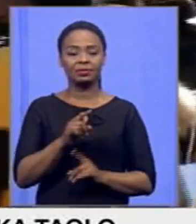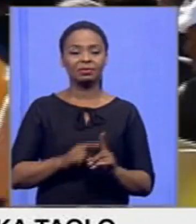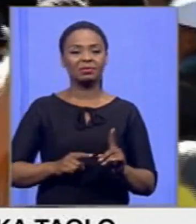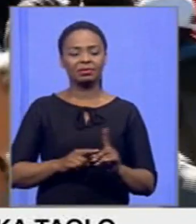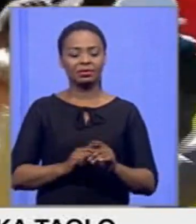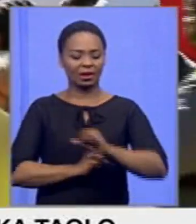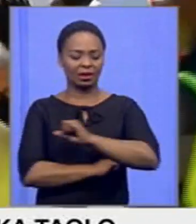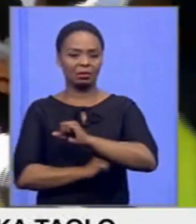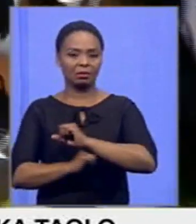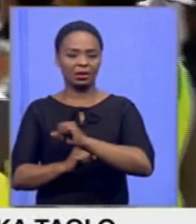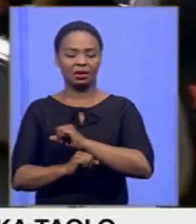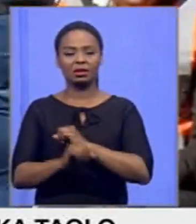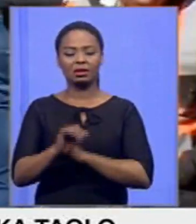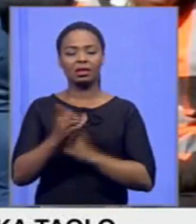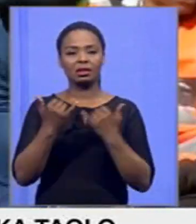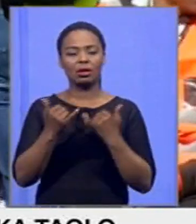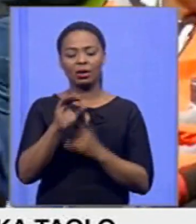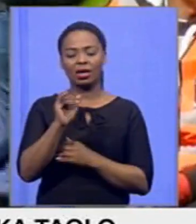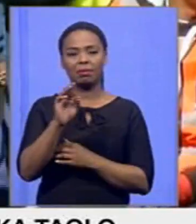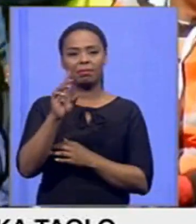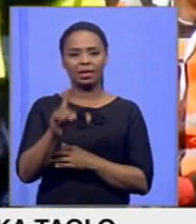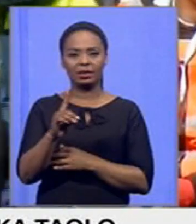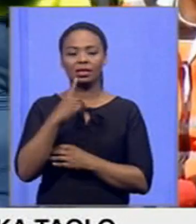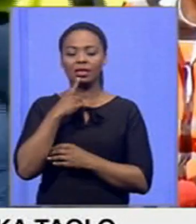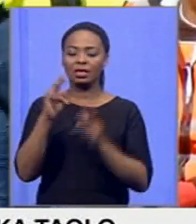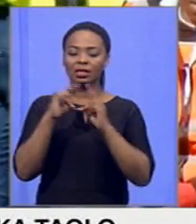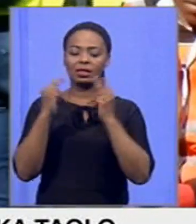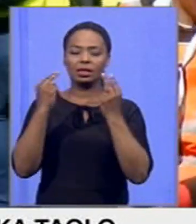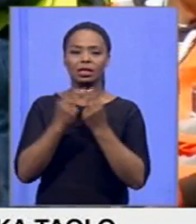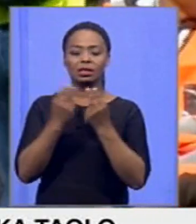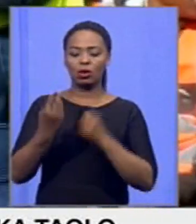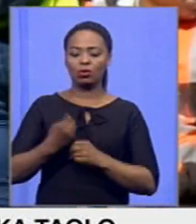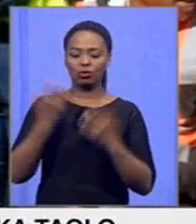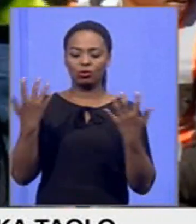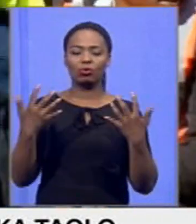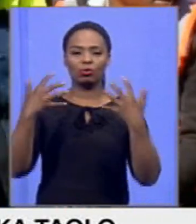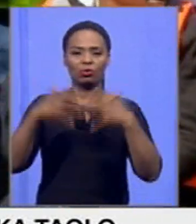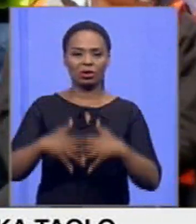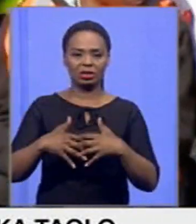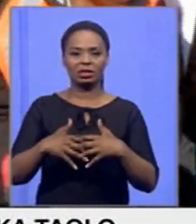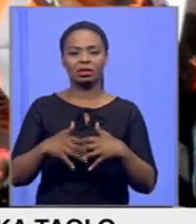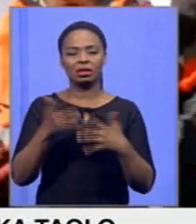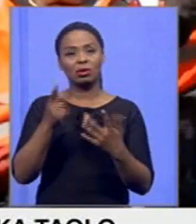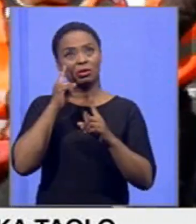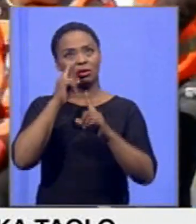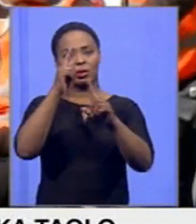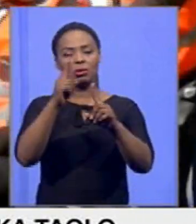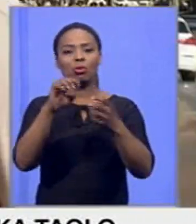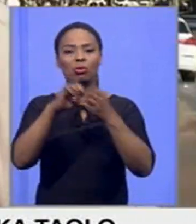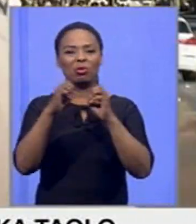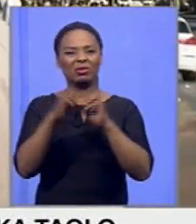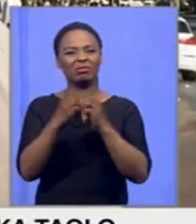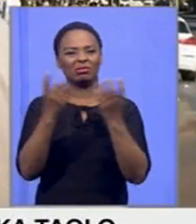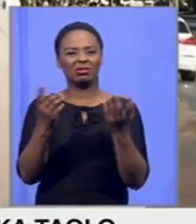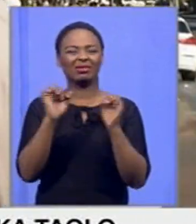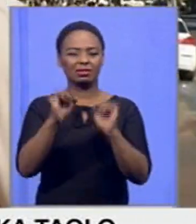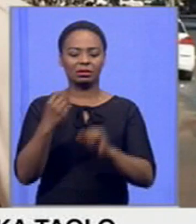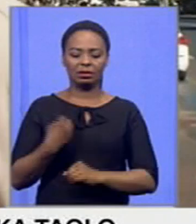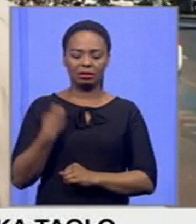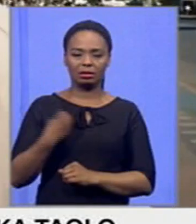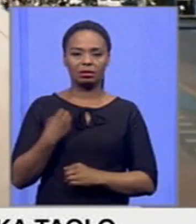ba kokwantse batjha mo go seo se itsegeng jaaka National Youth Coalition go samagana le dikgwetlho tse di lebaganeng batjha. At the center of